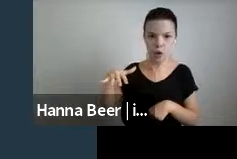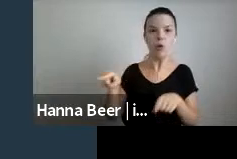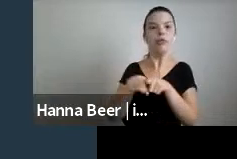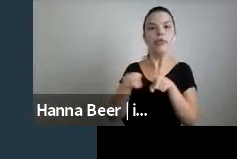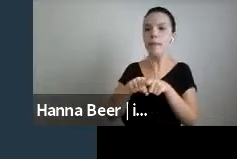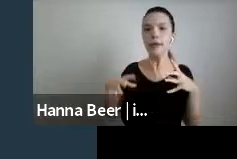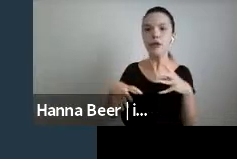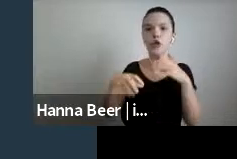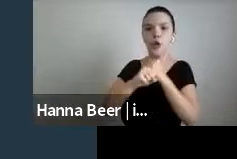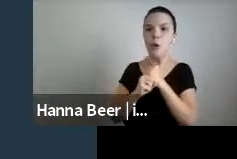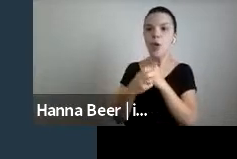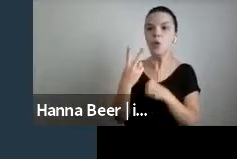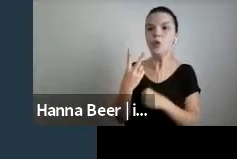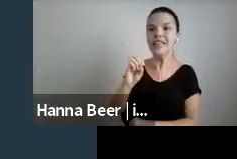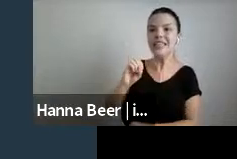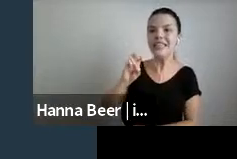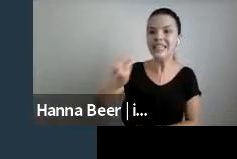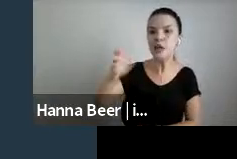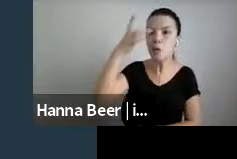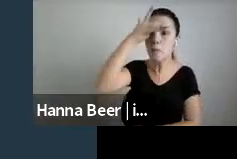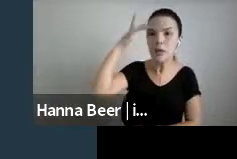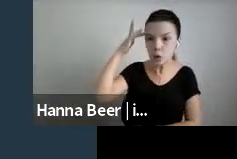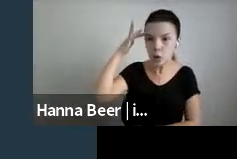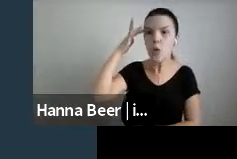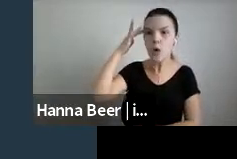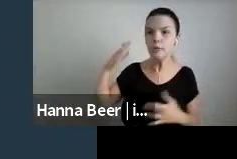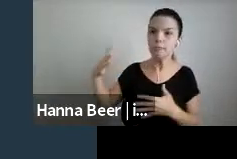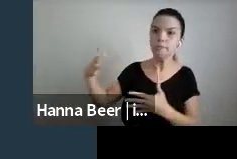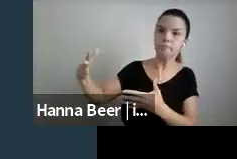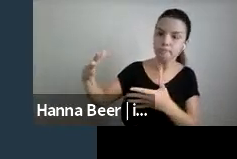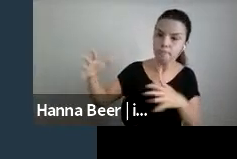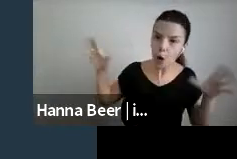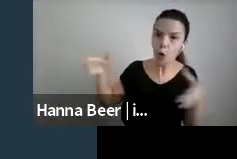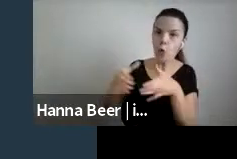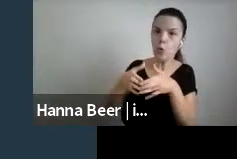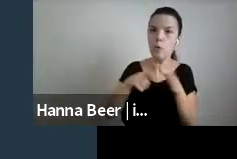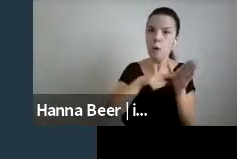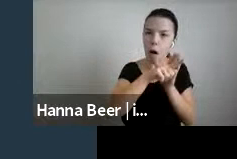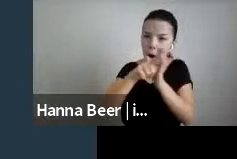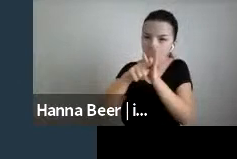35% of global waters, and